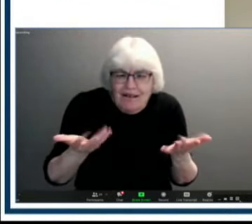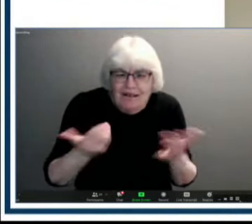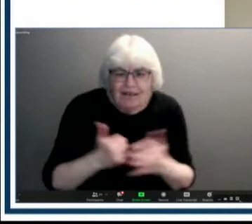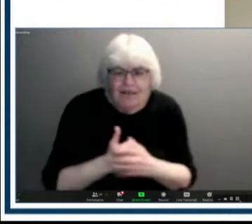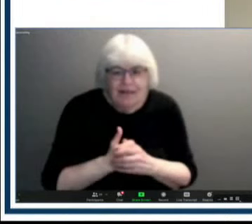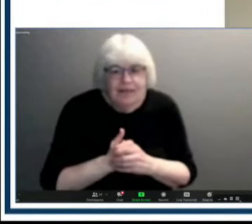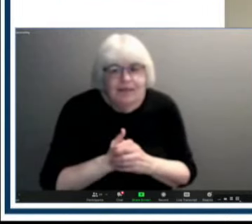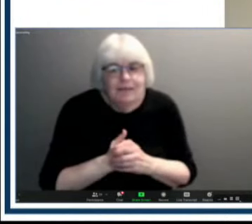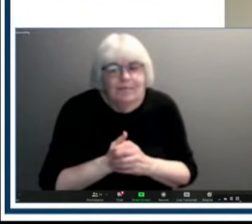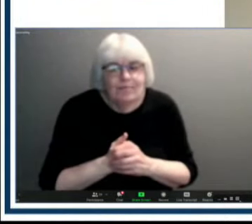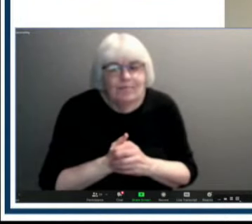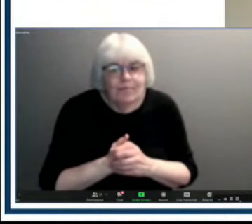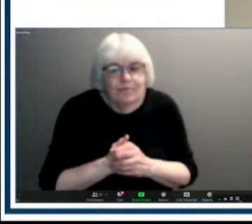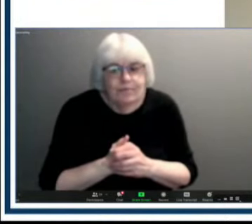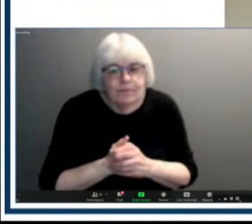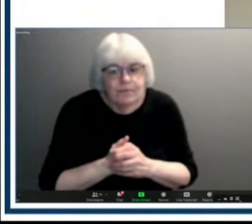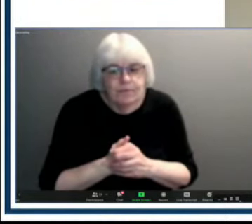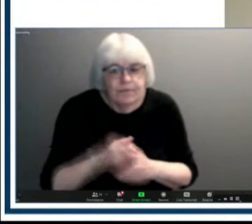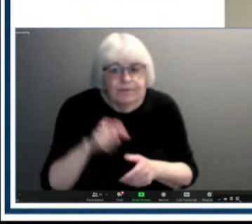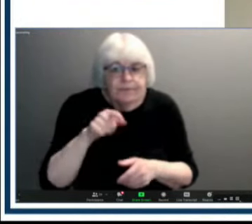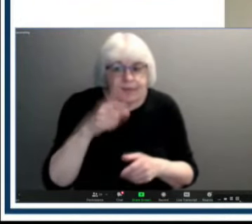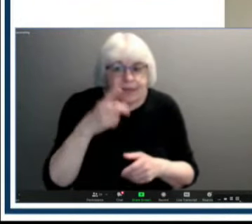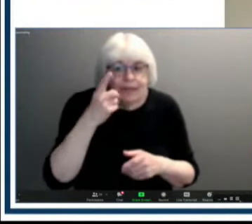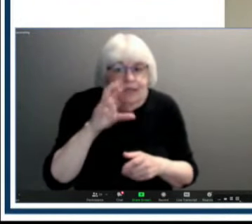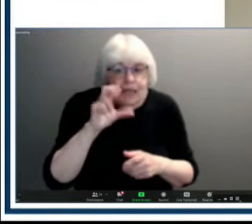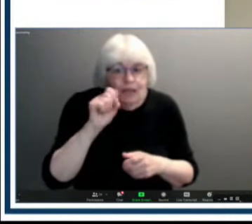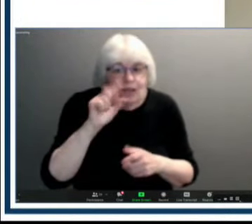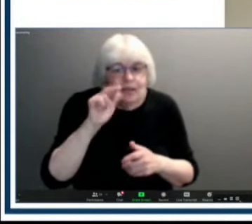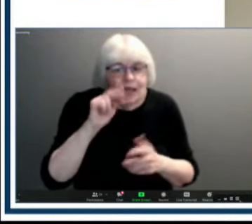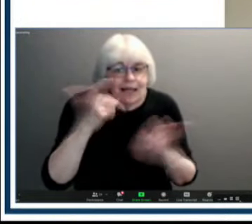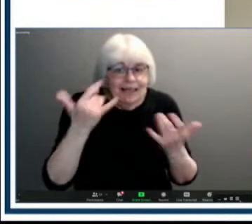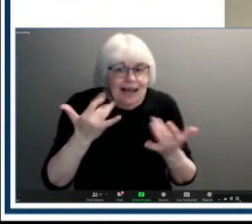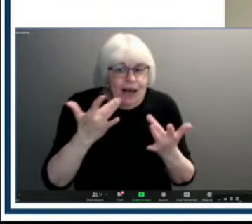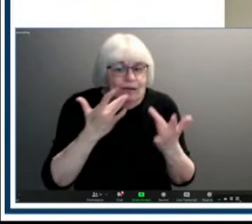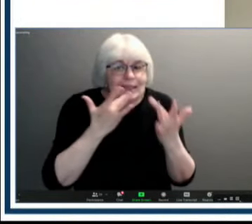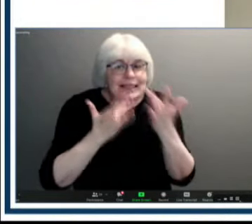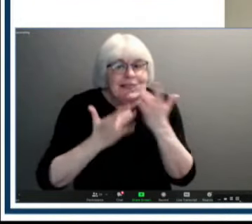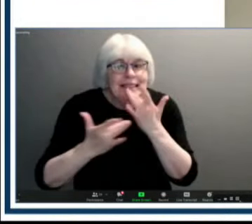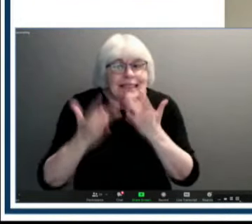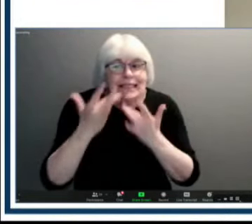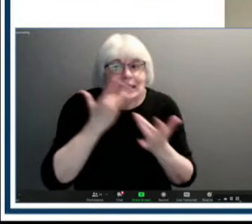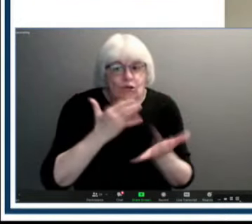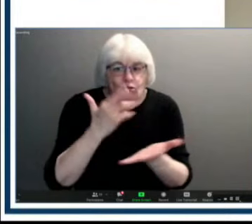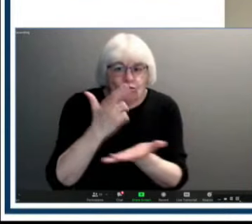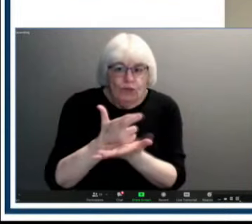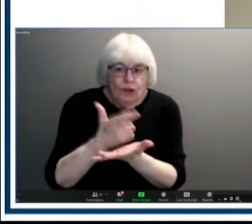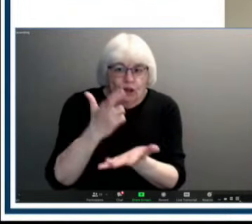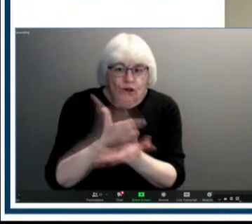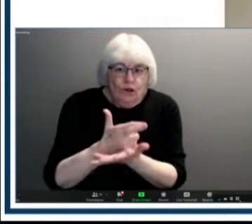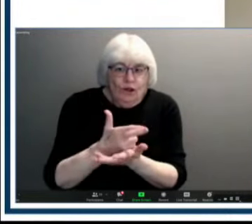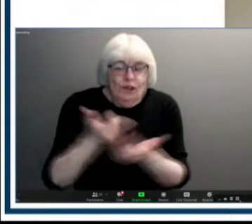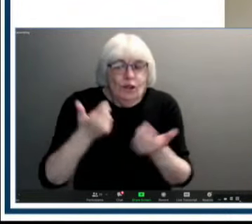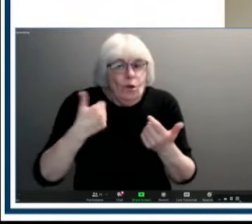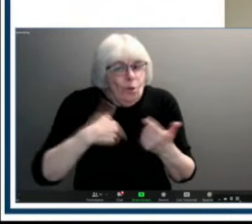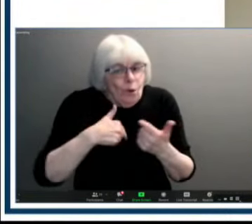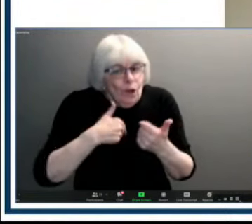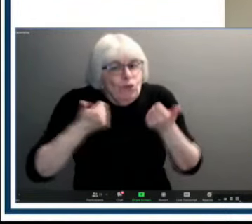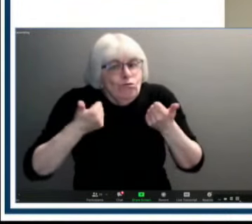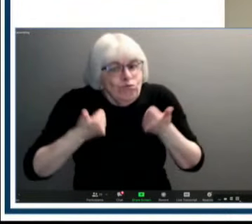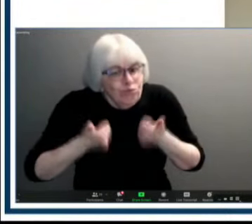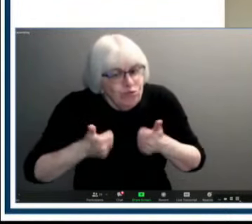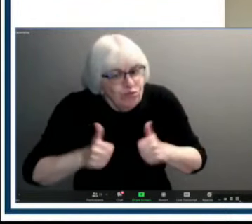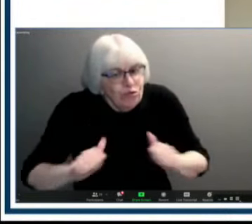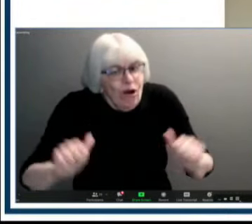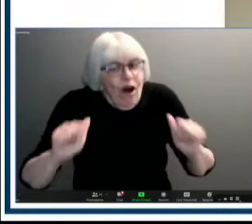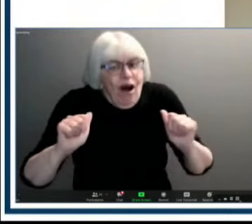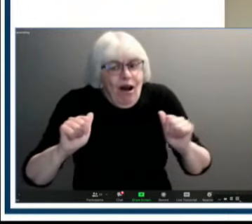finite resources, both for PCR testing and our rapid tests. We are working to expand as much as we can our supply of rapid tests, but no matter